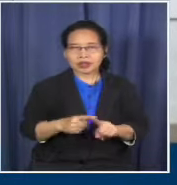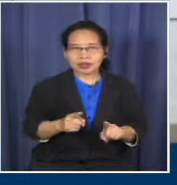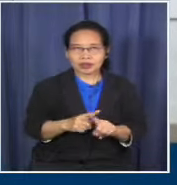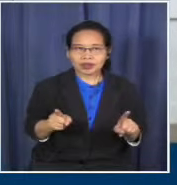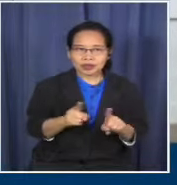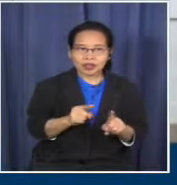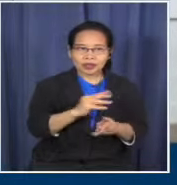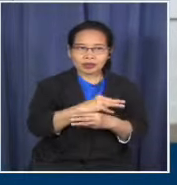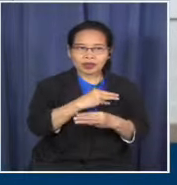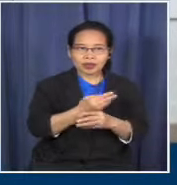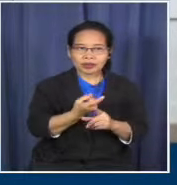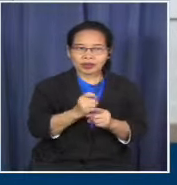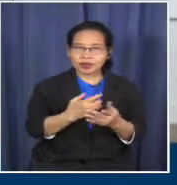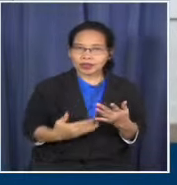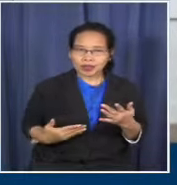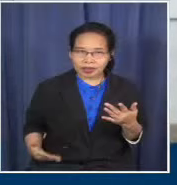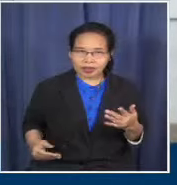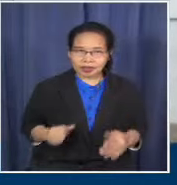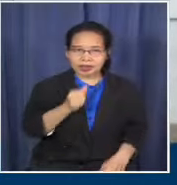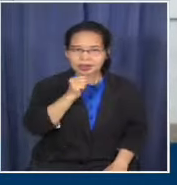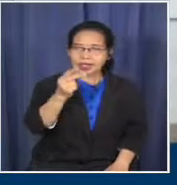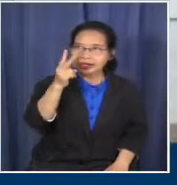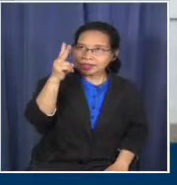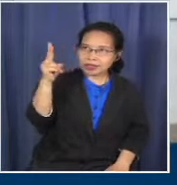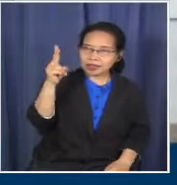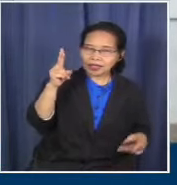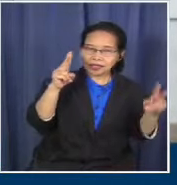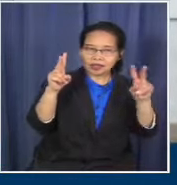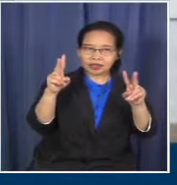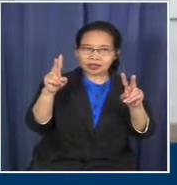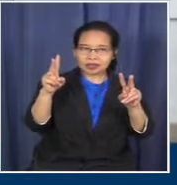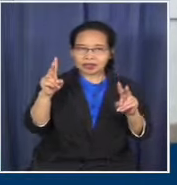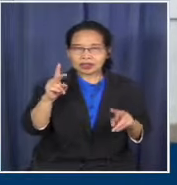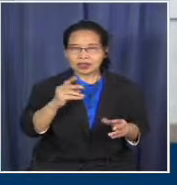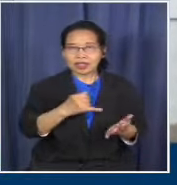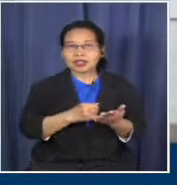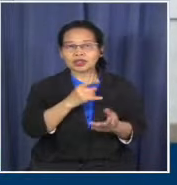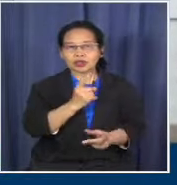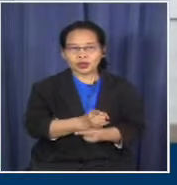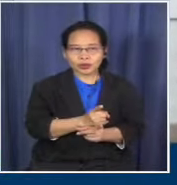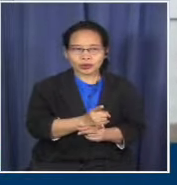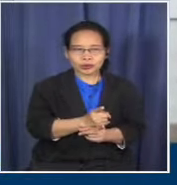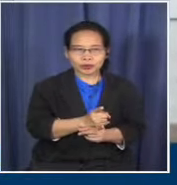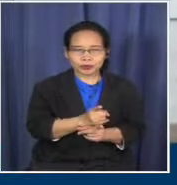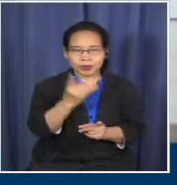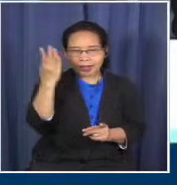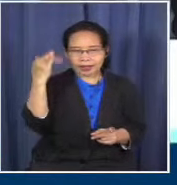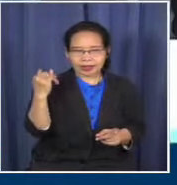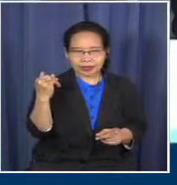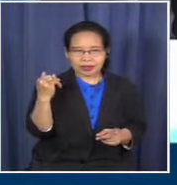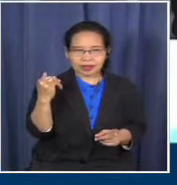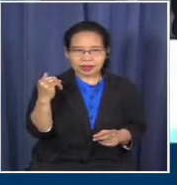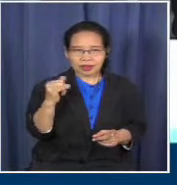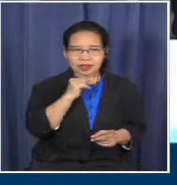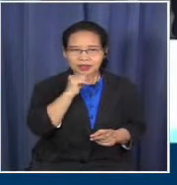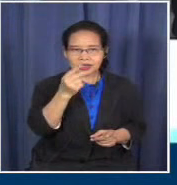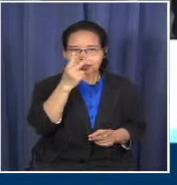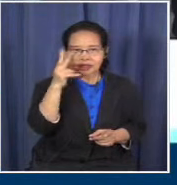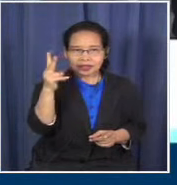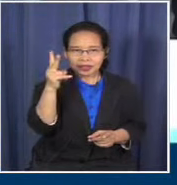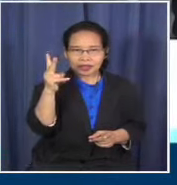trees, etc. All these things were made from things that are unseen. And it is true.